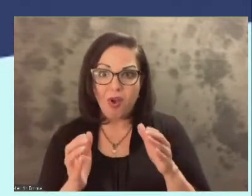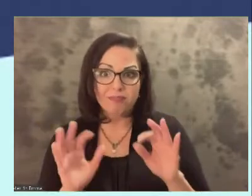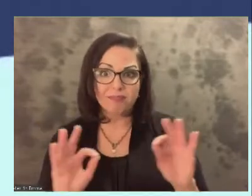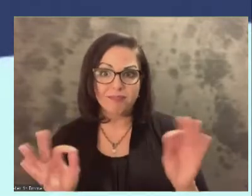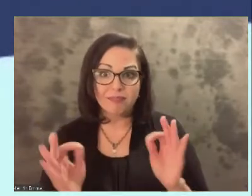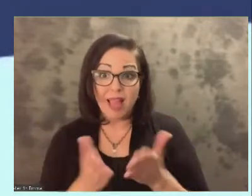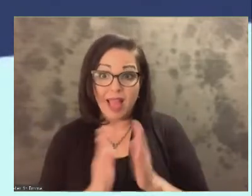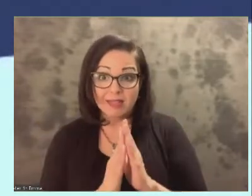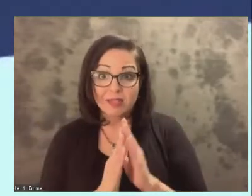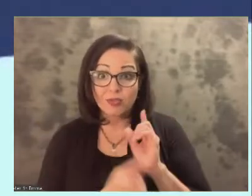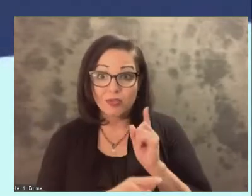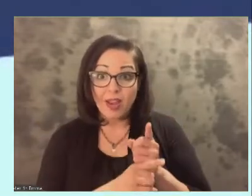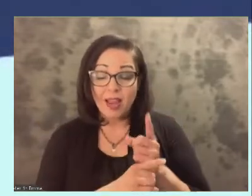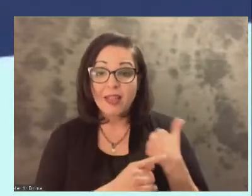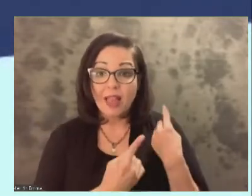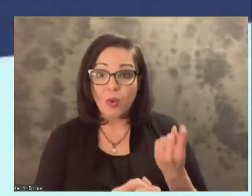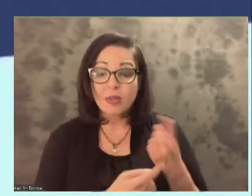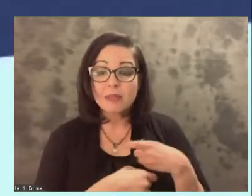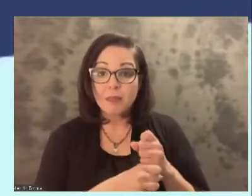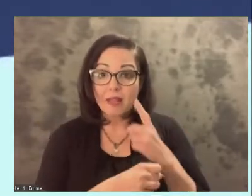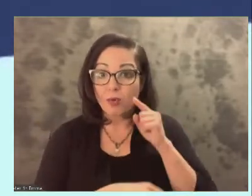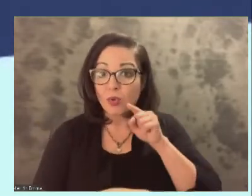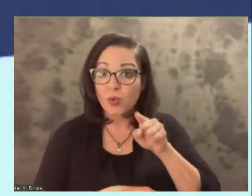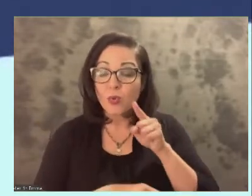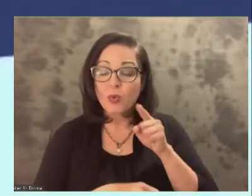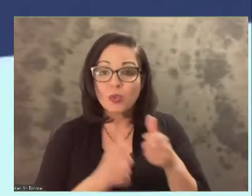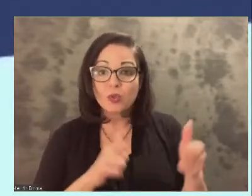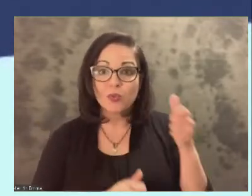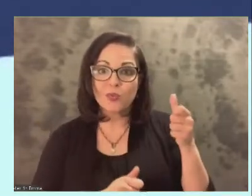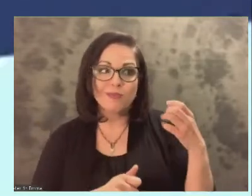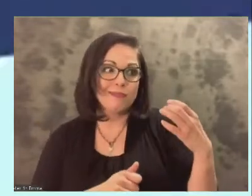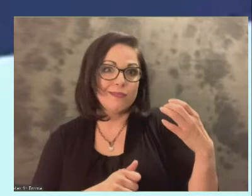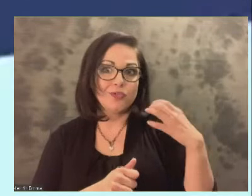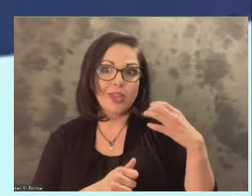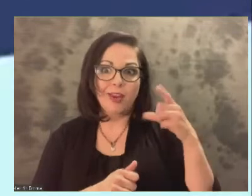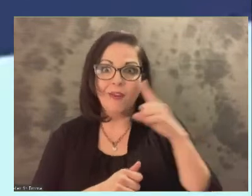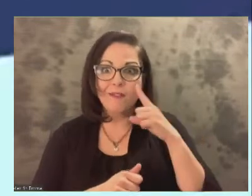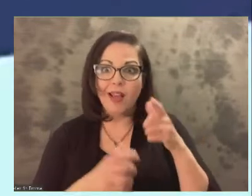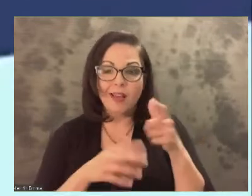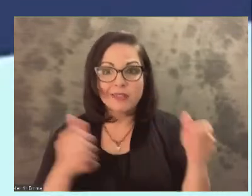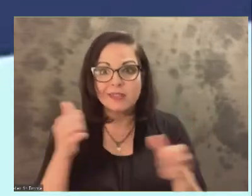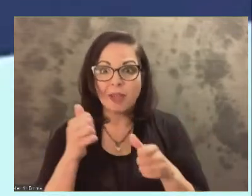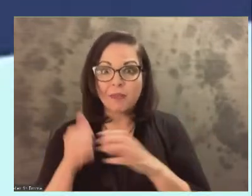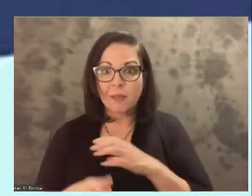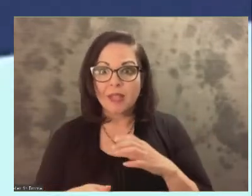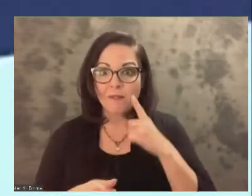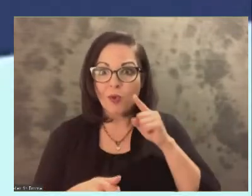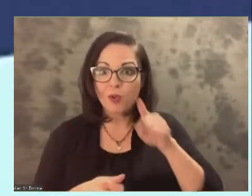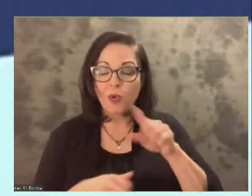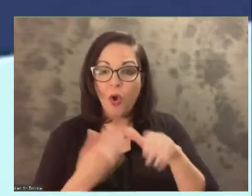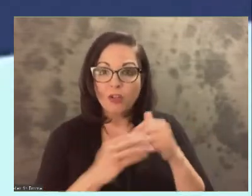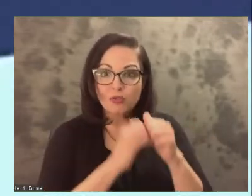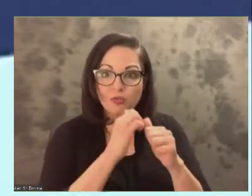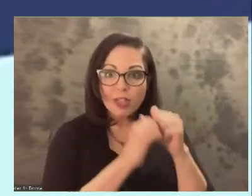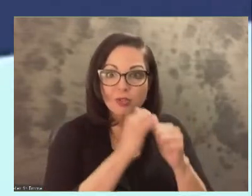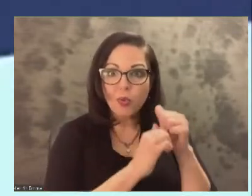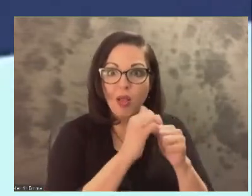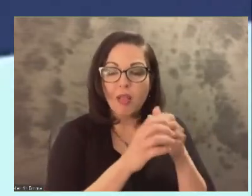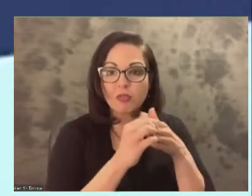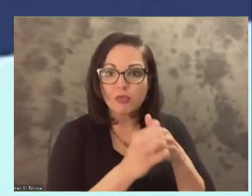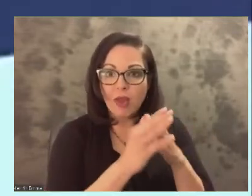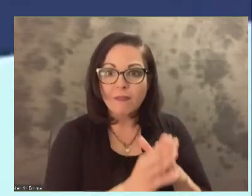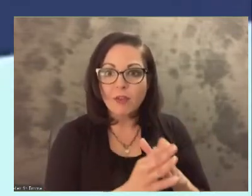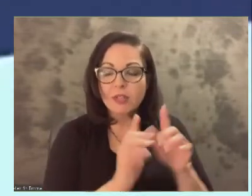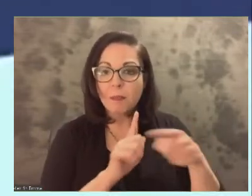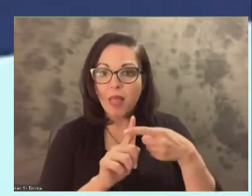ask, right, that was made of you to chair a subcommittee focused on all of the structural drivers as well as xenophobia. And so I